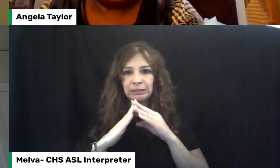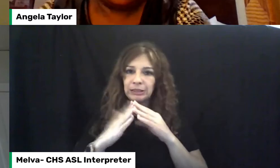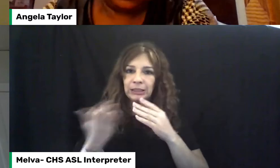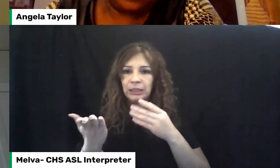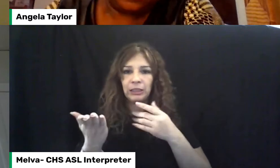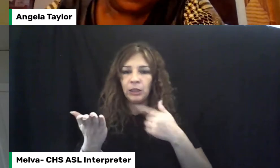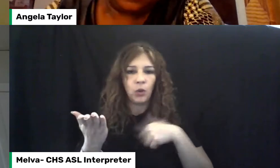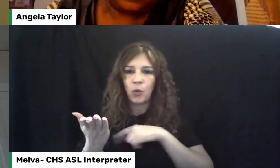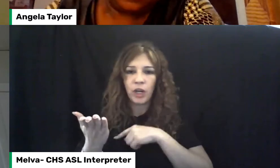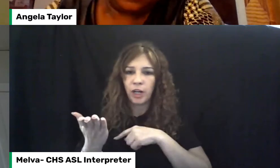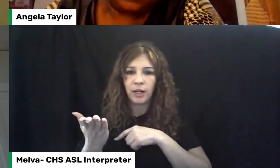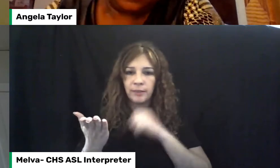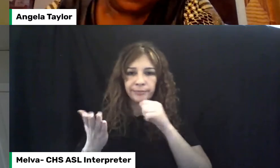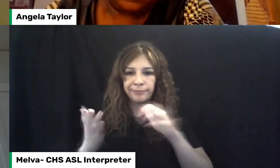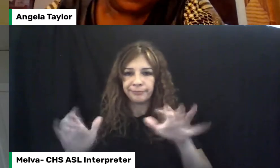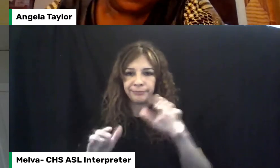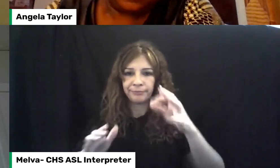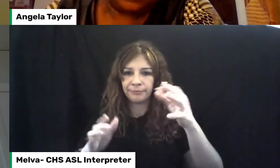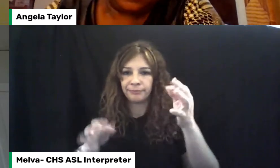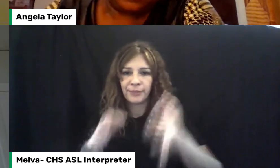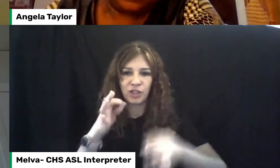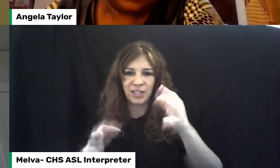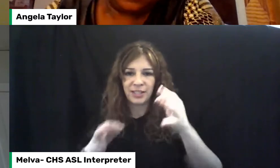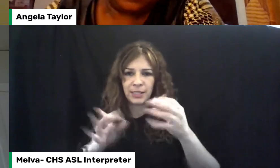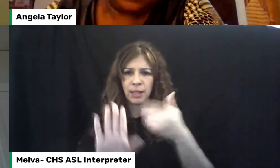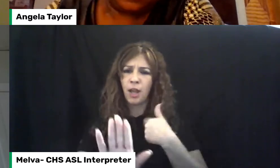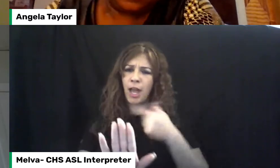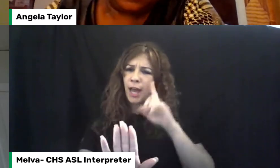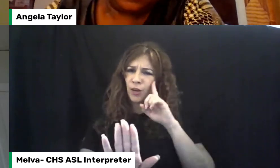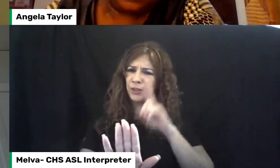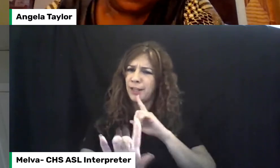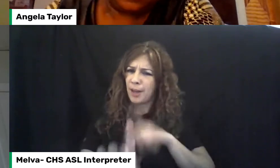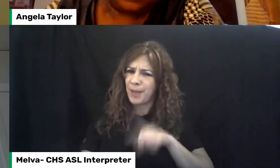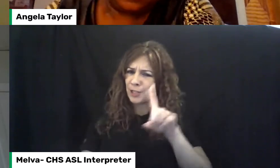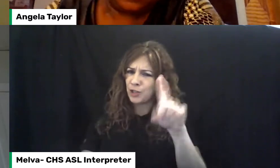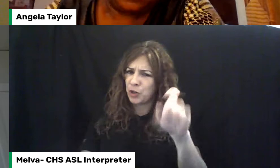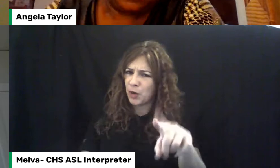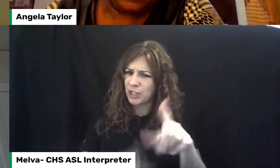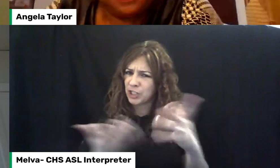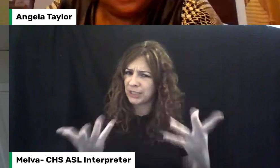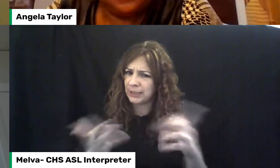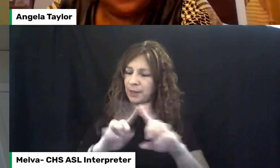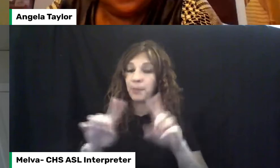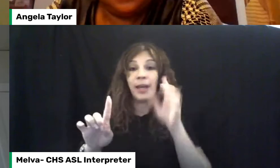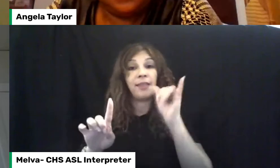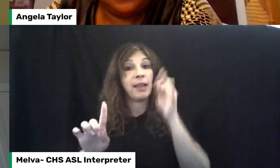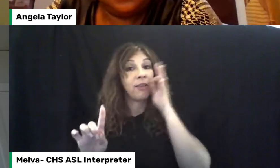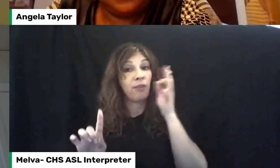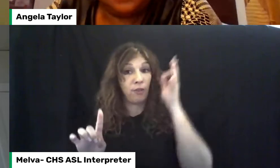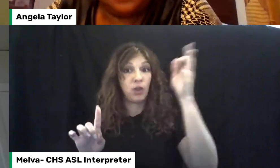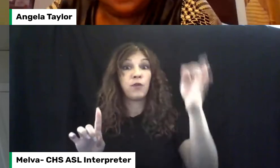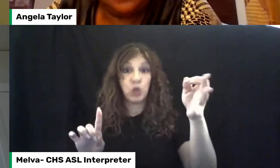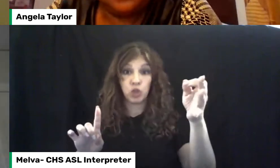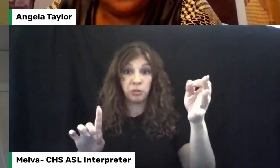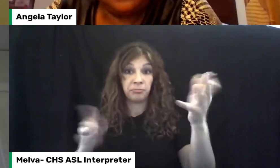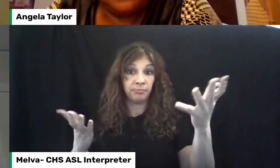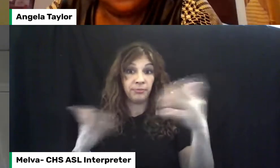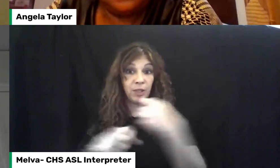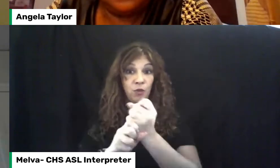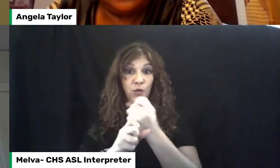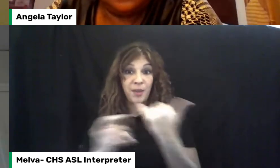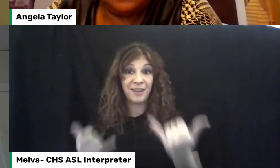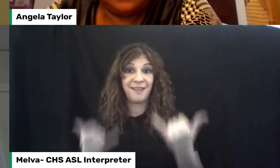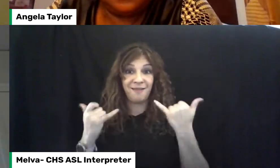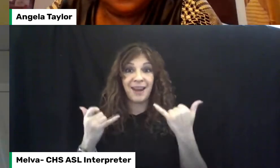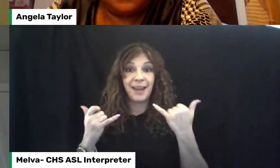paddle. So that's really not answering your question, I don't think. But I think that's the future that, we're making a